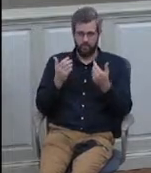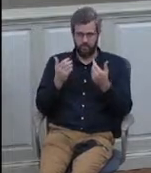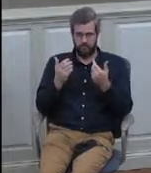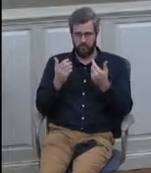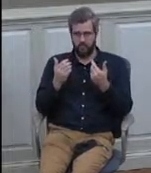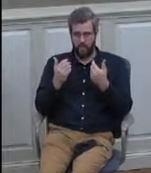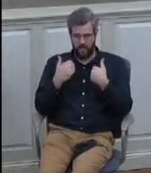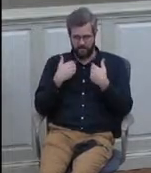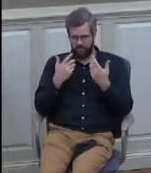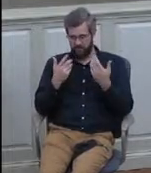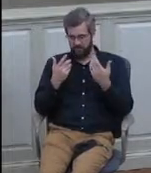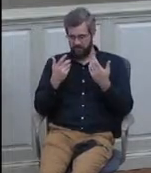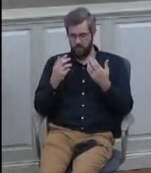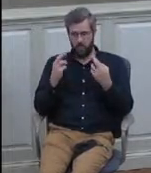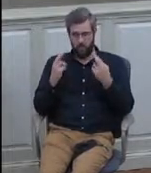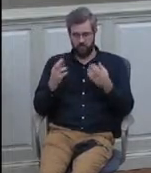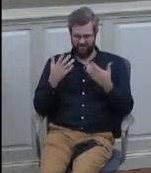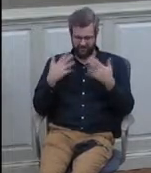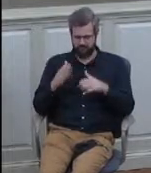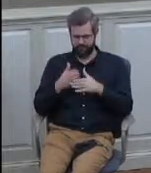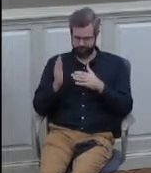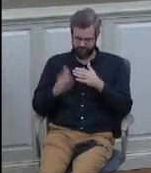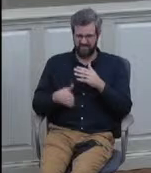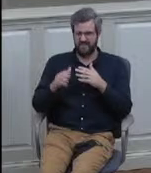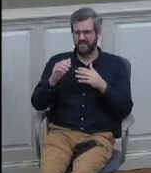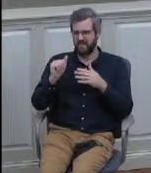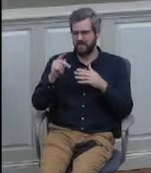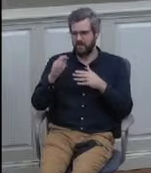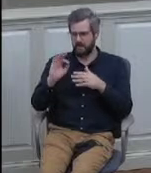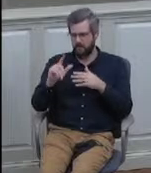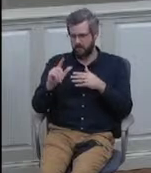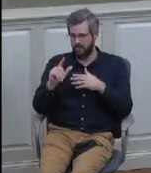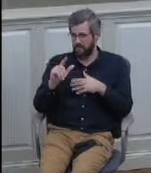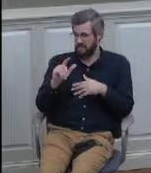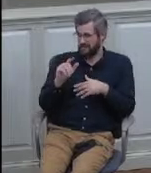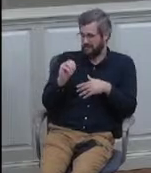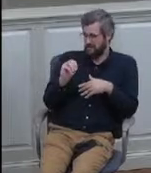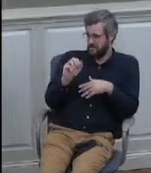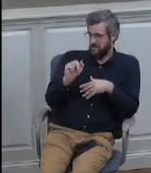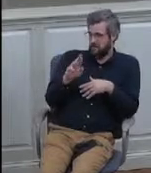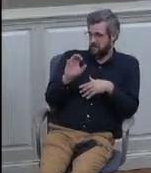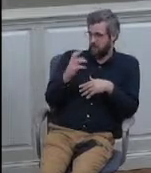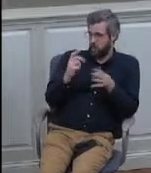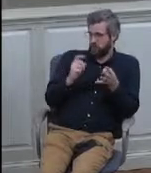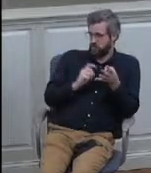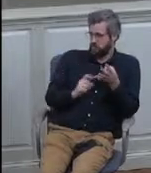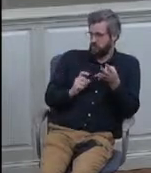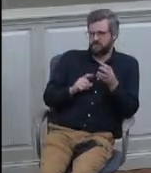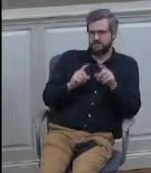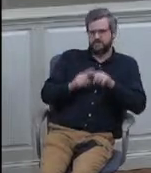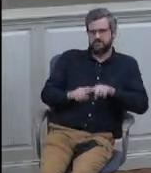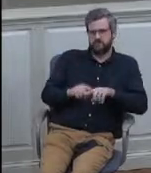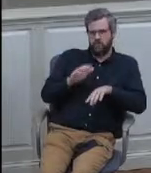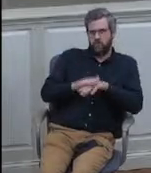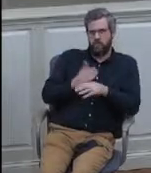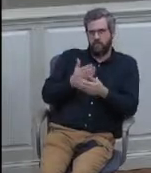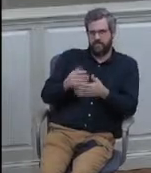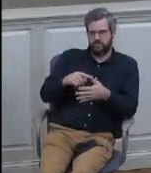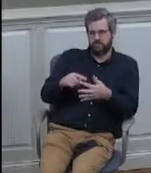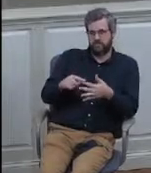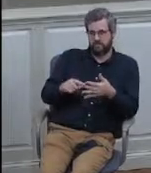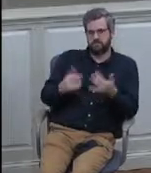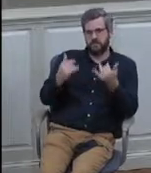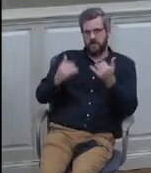that completed by April, possibly end of March, just depends on some of the things that we look at. But that is in